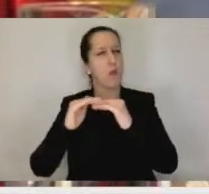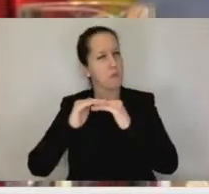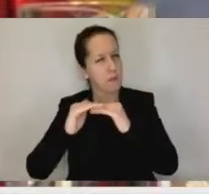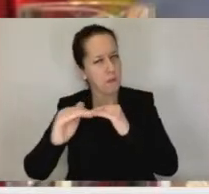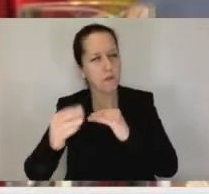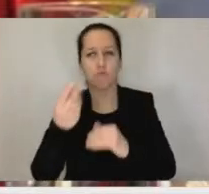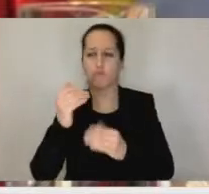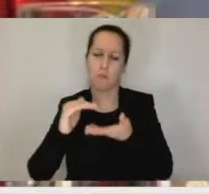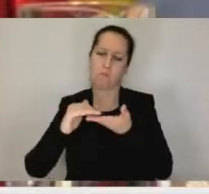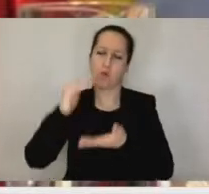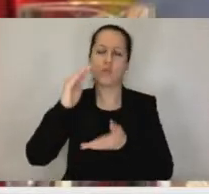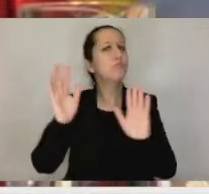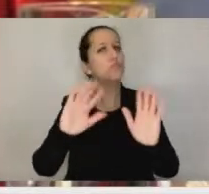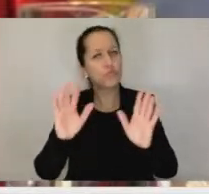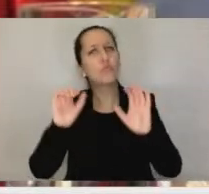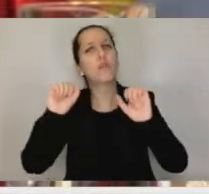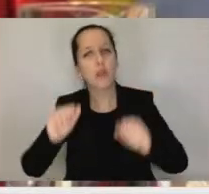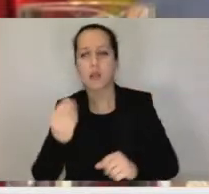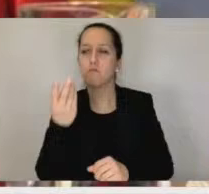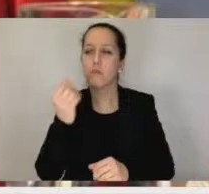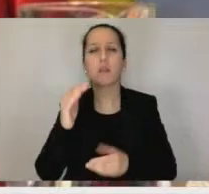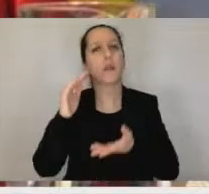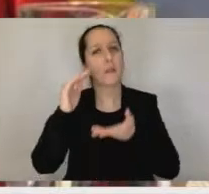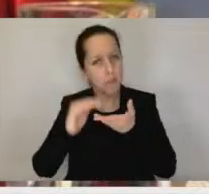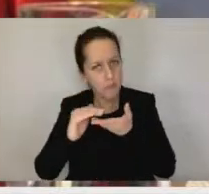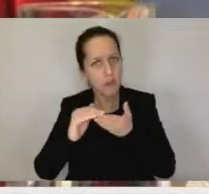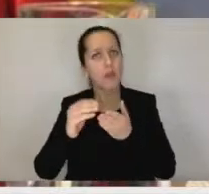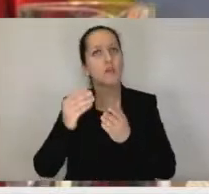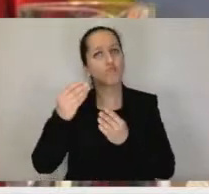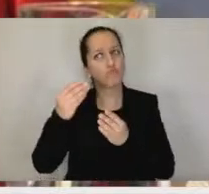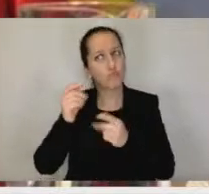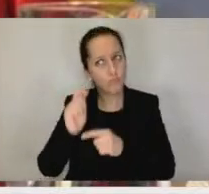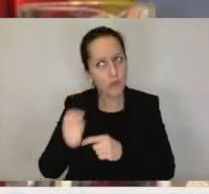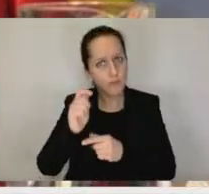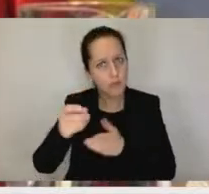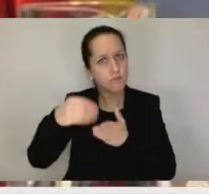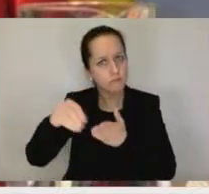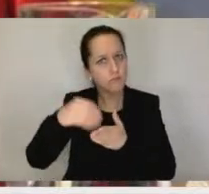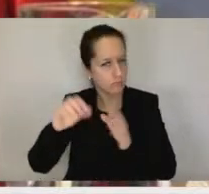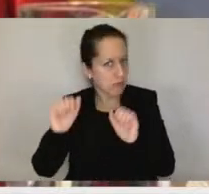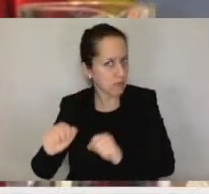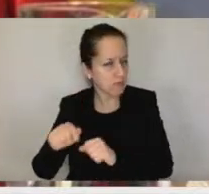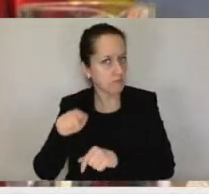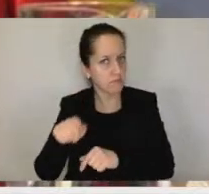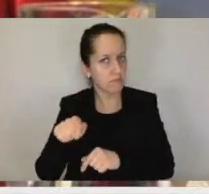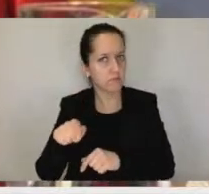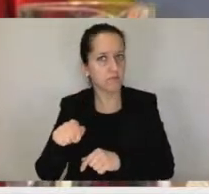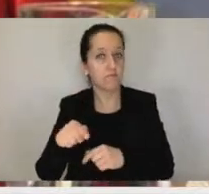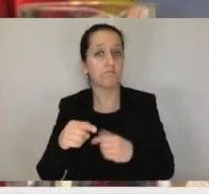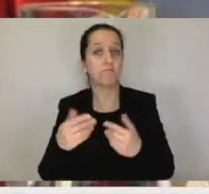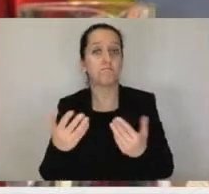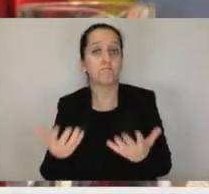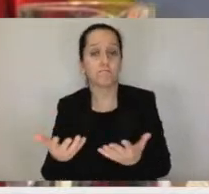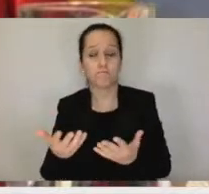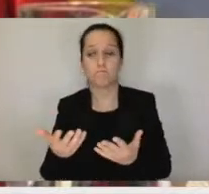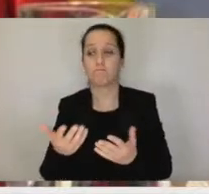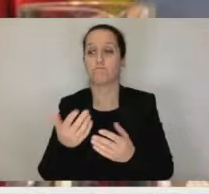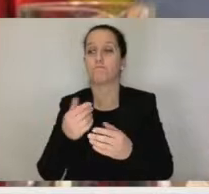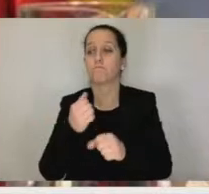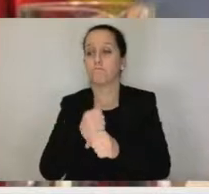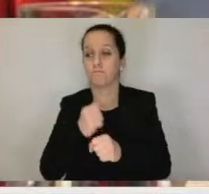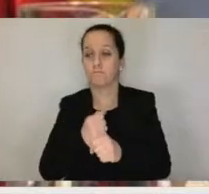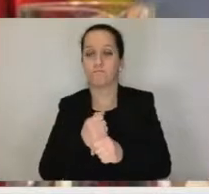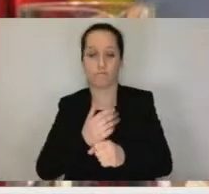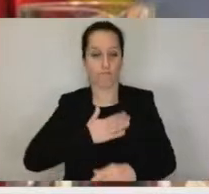up doing, therefore, is building up pensions not on the basis of a person's income, but on the basis of their